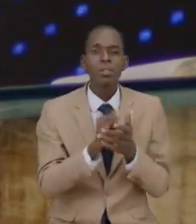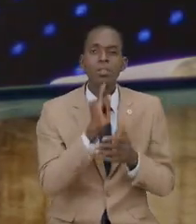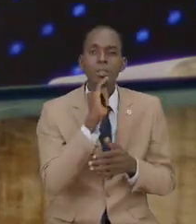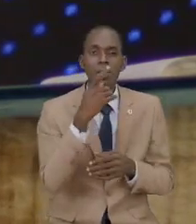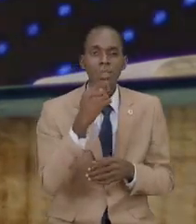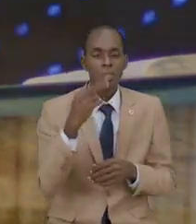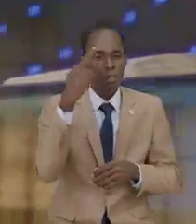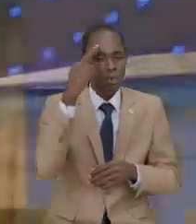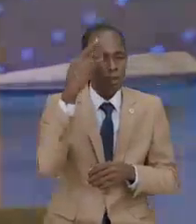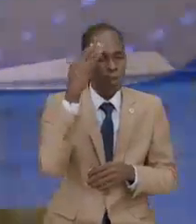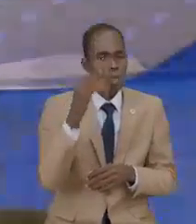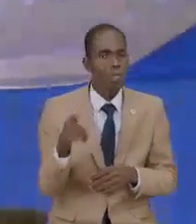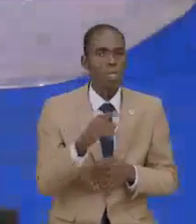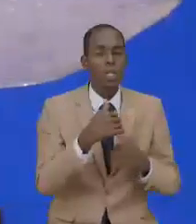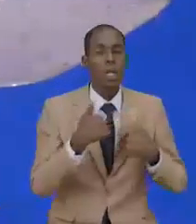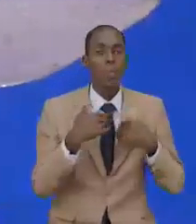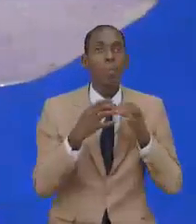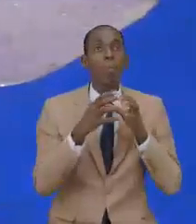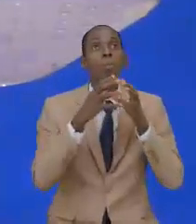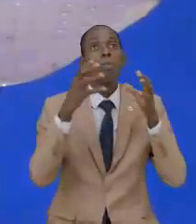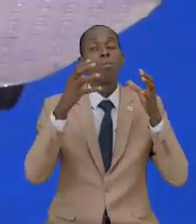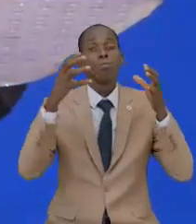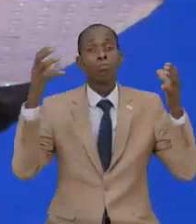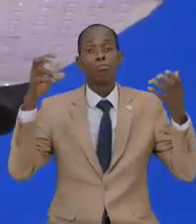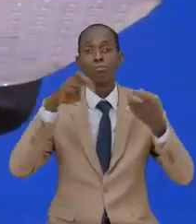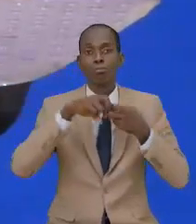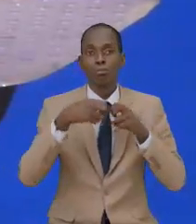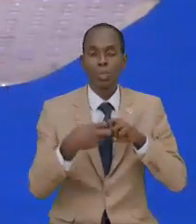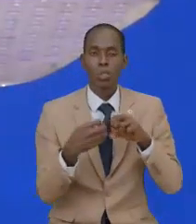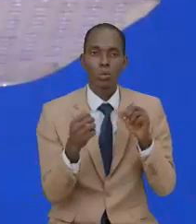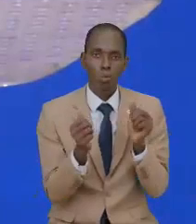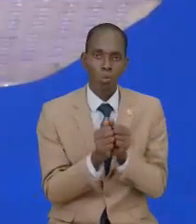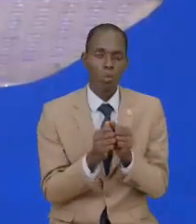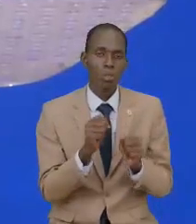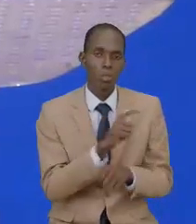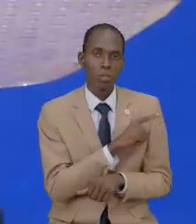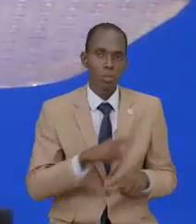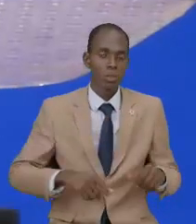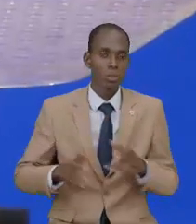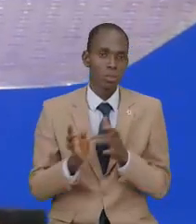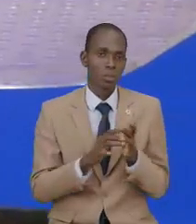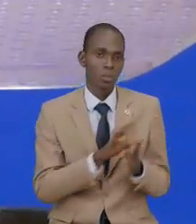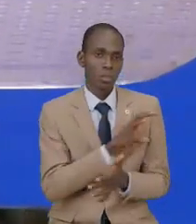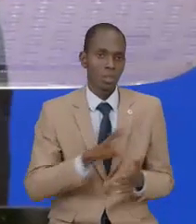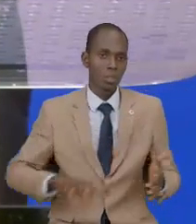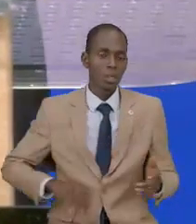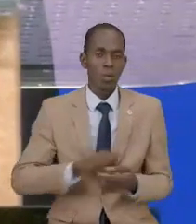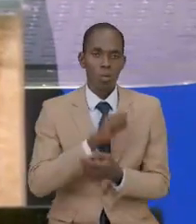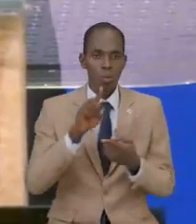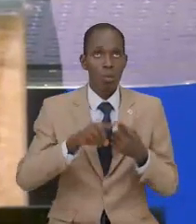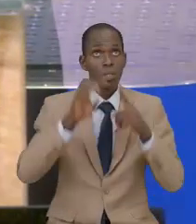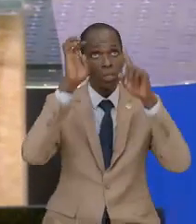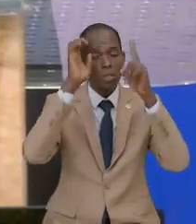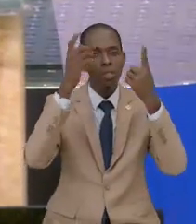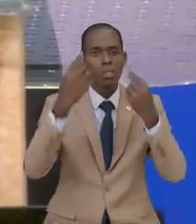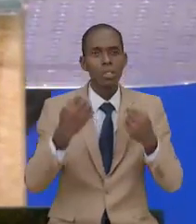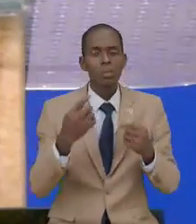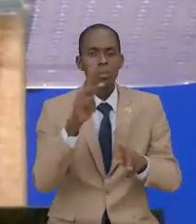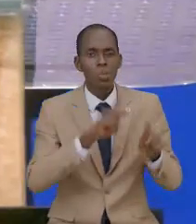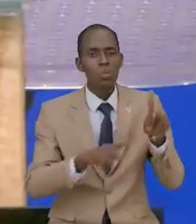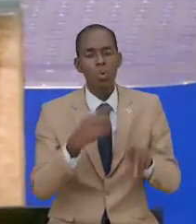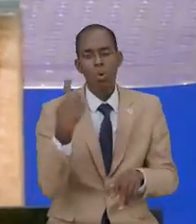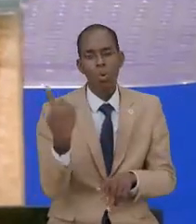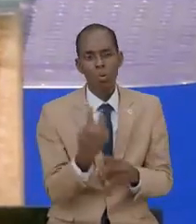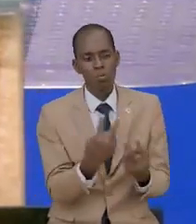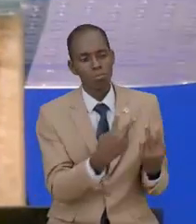had much, much problem with the Lord Jesus Christ when he came. They were always looking back to the law,